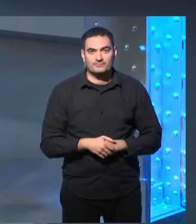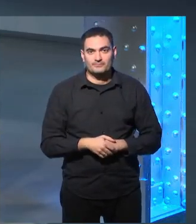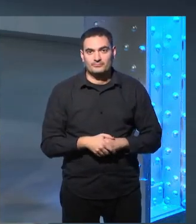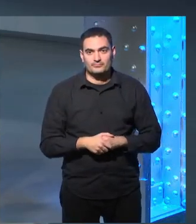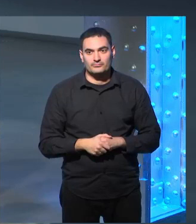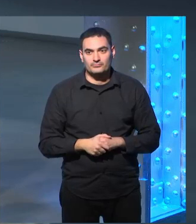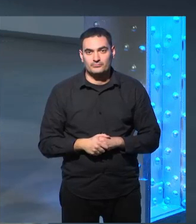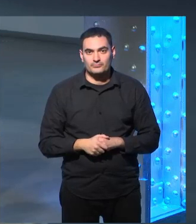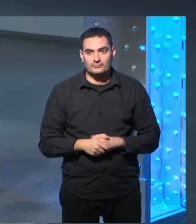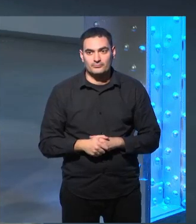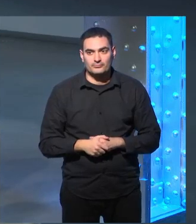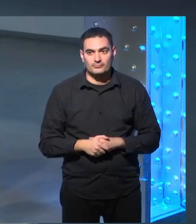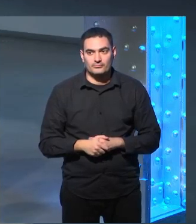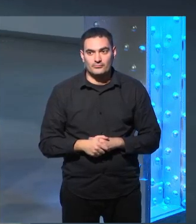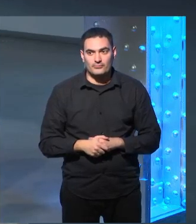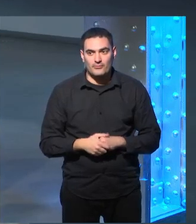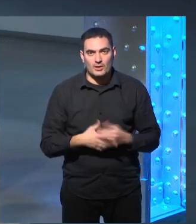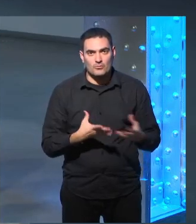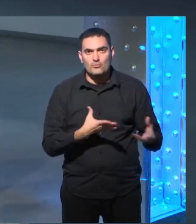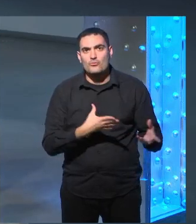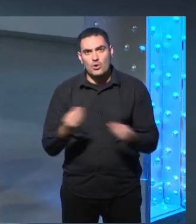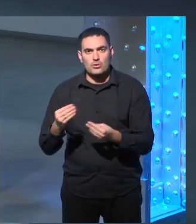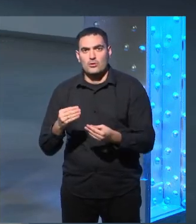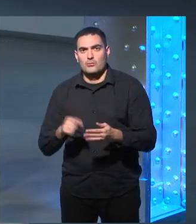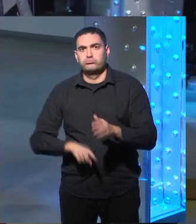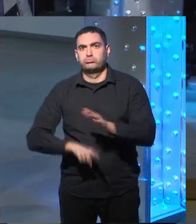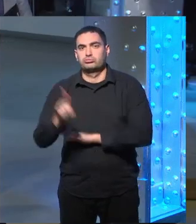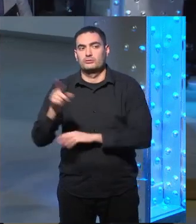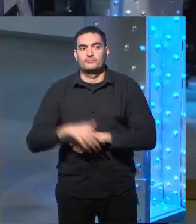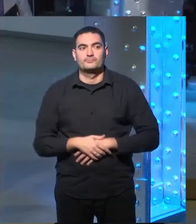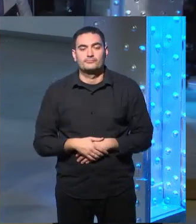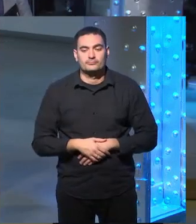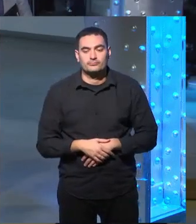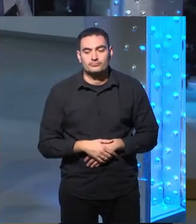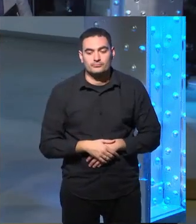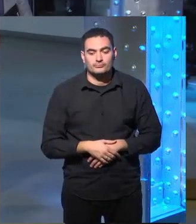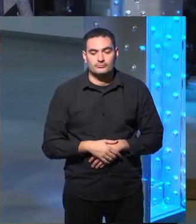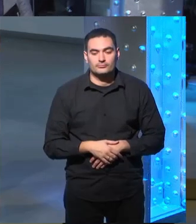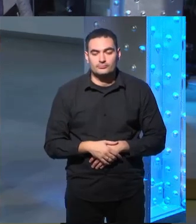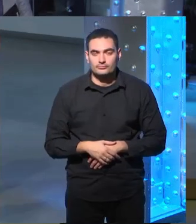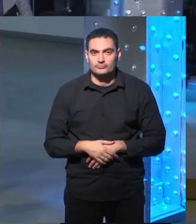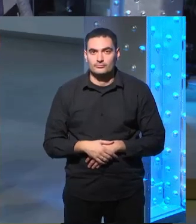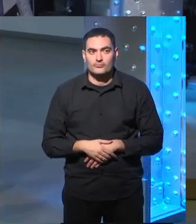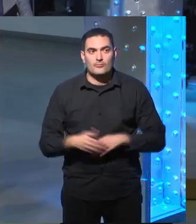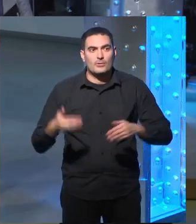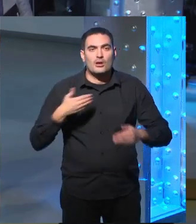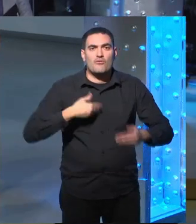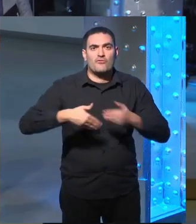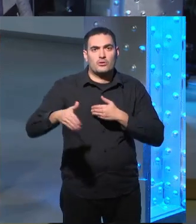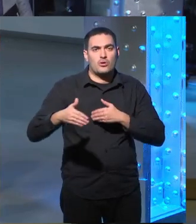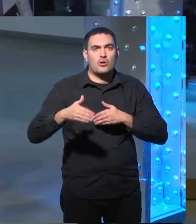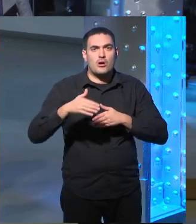health field, for instance, those will really grow. We have talked